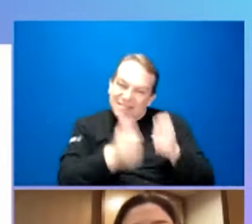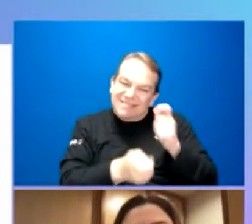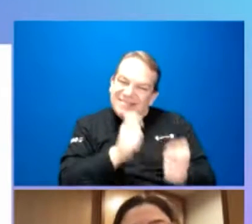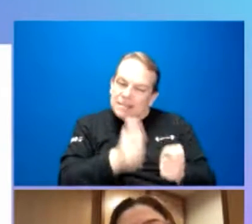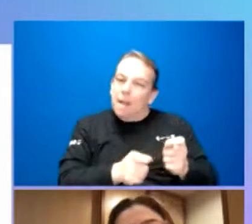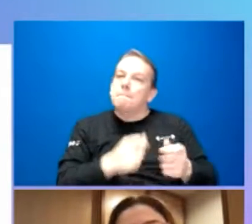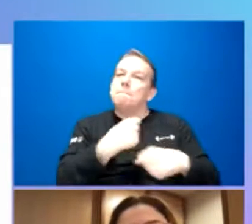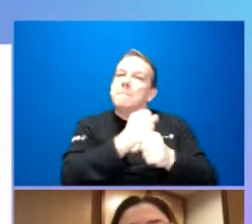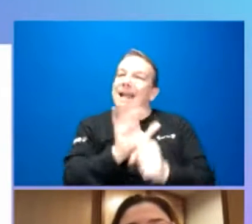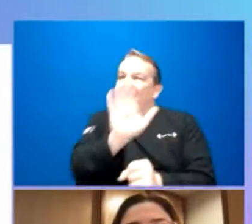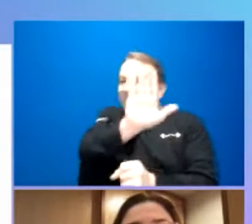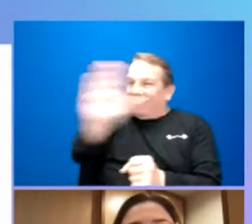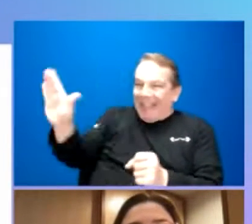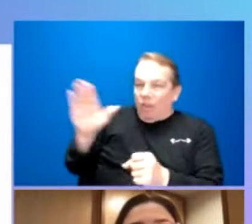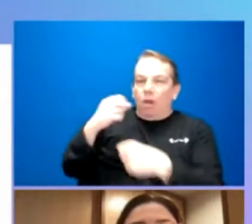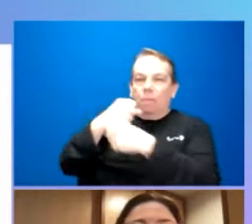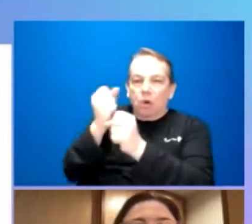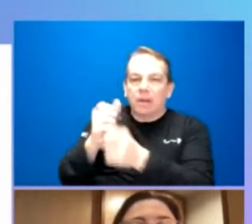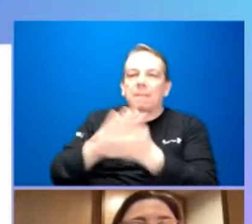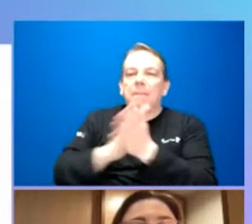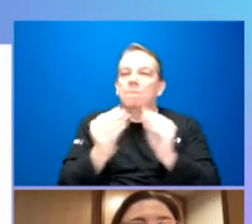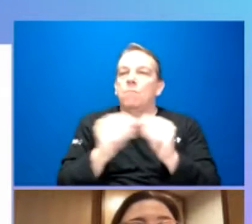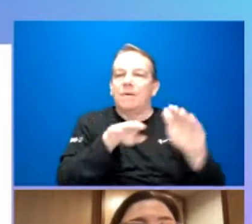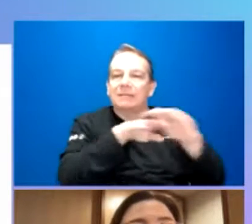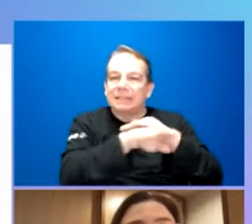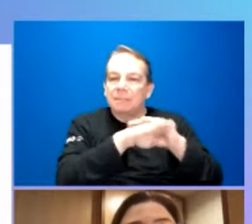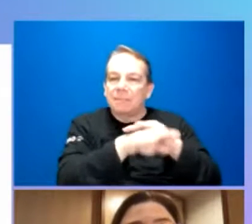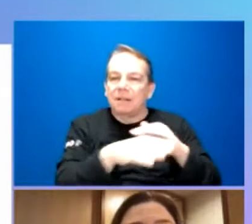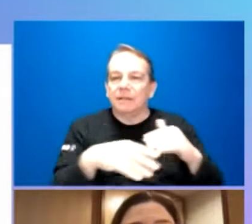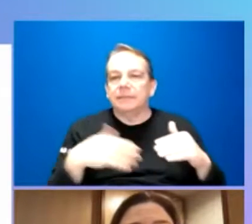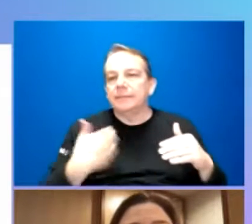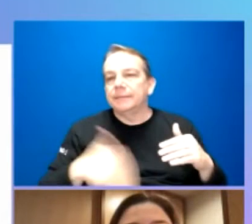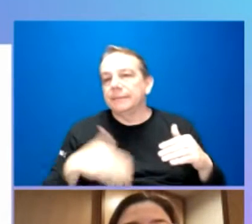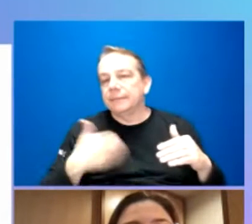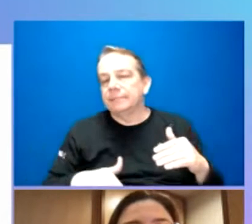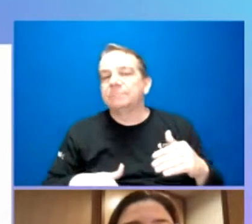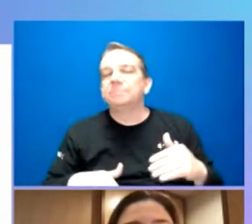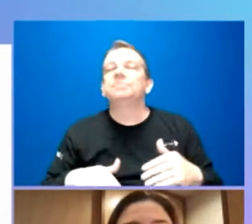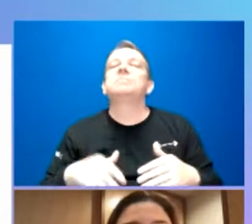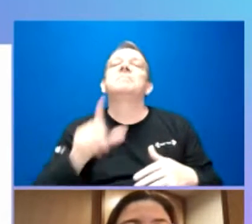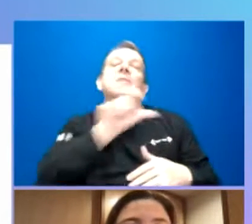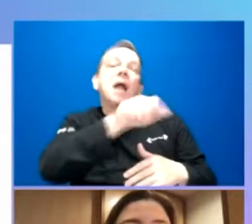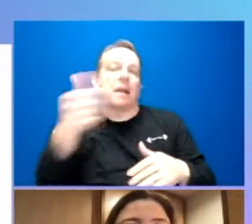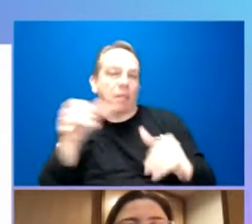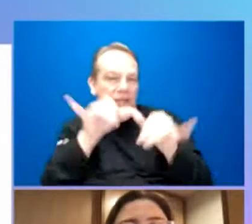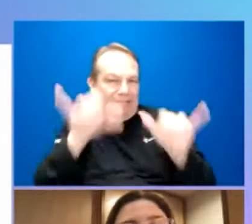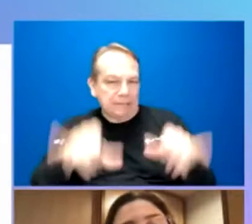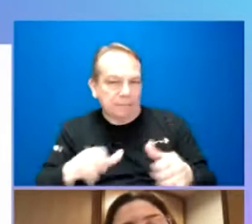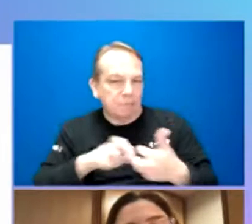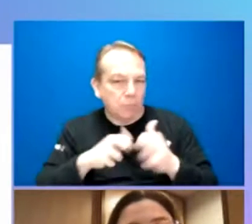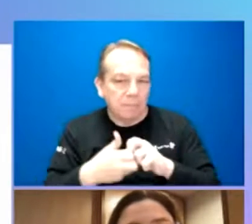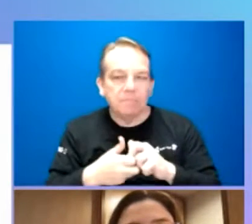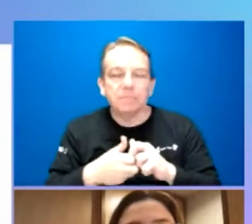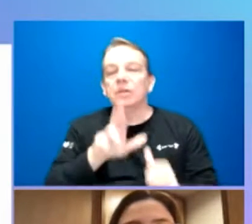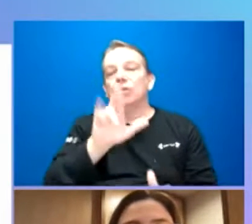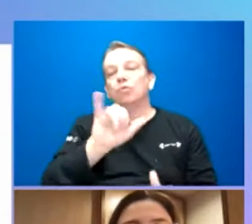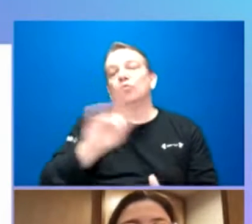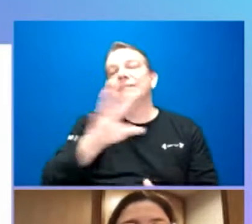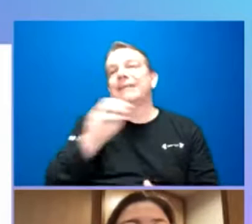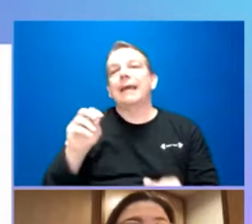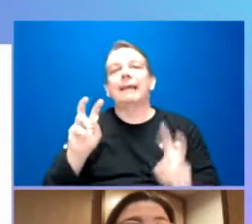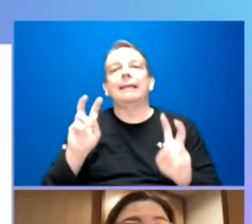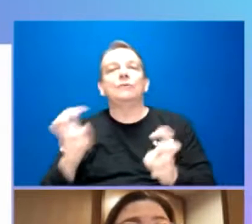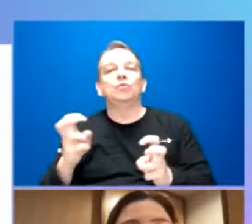to bring yourself to where you need to be. And then the other system that's really key is your risk and issue management